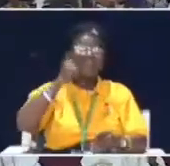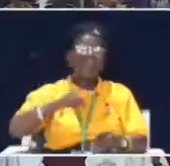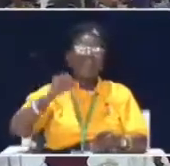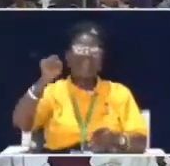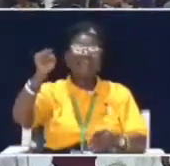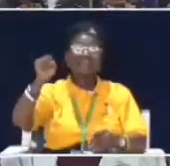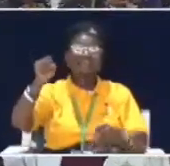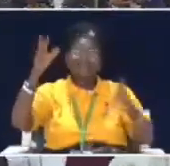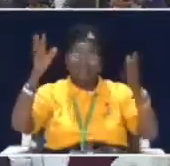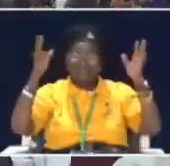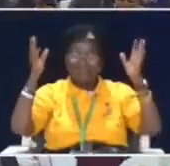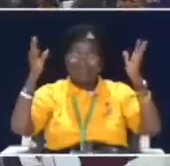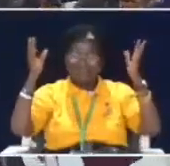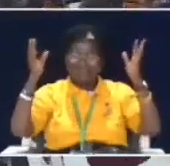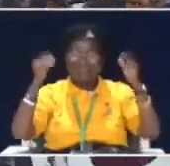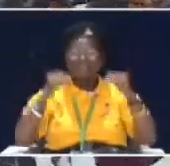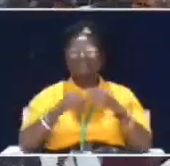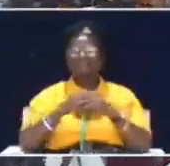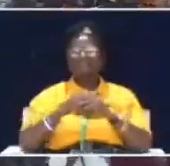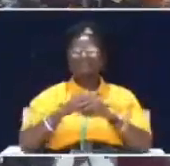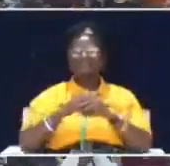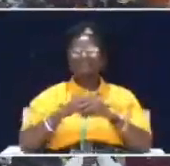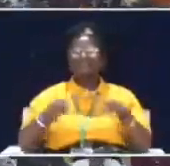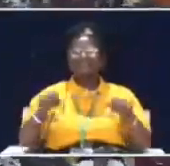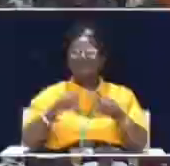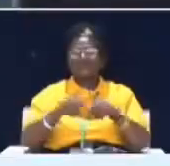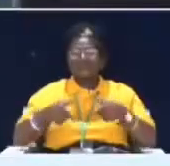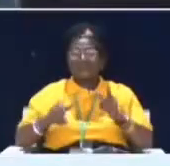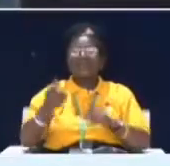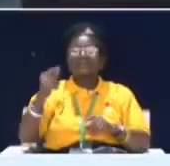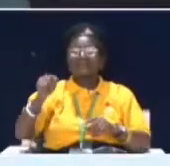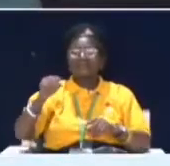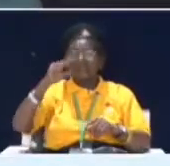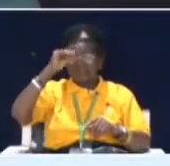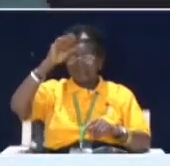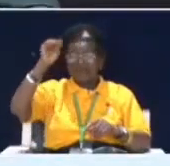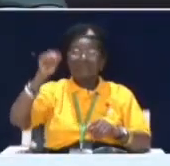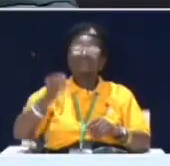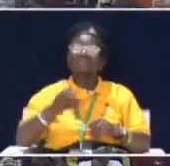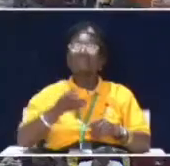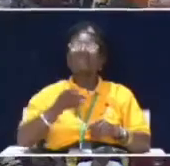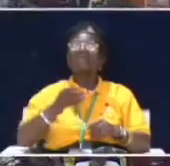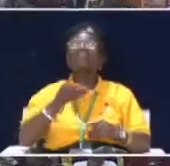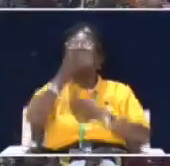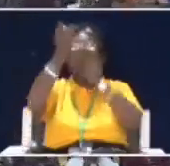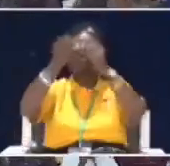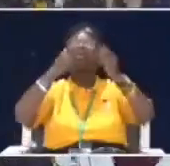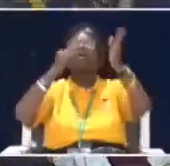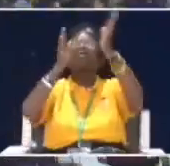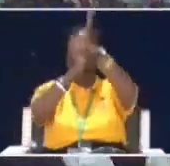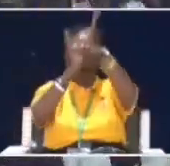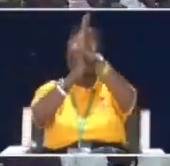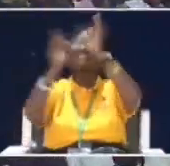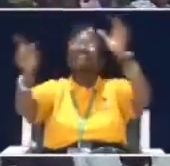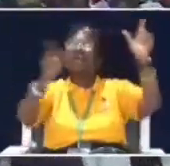So let the boys shout, praise the Lord.